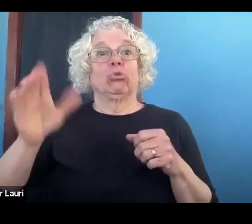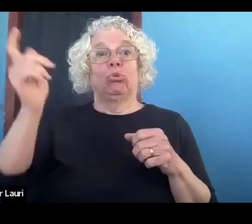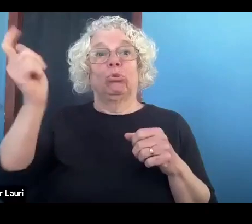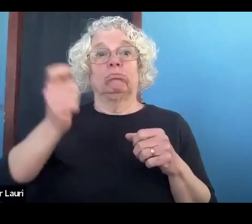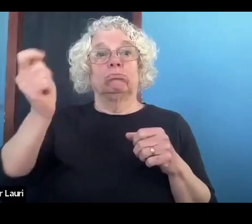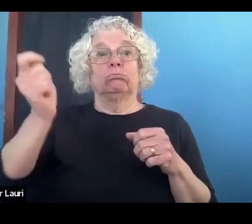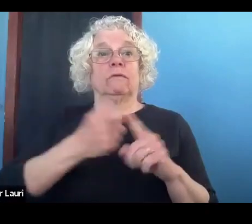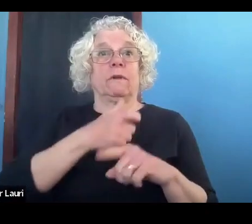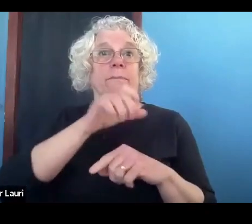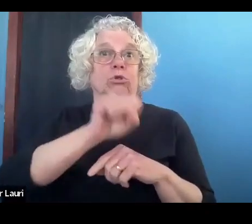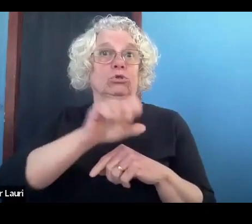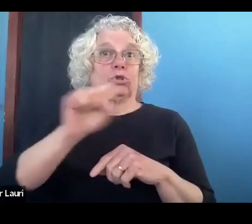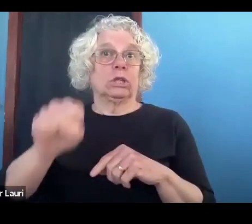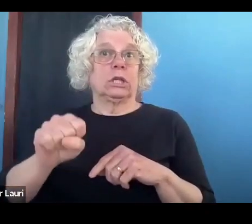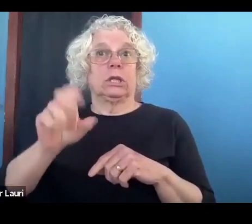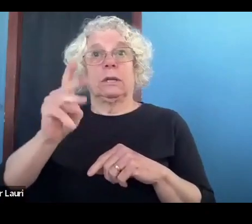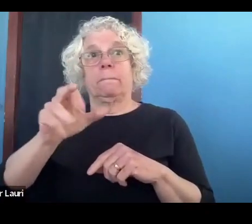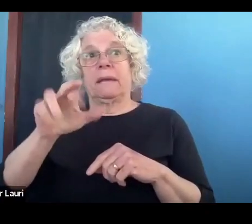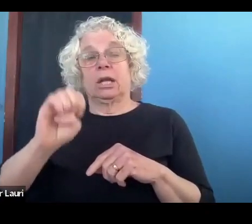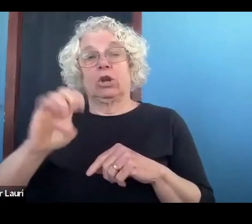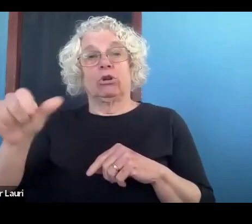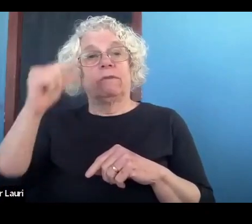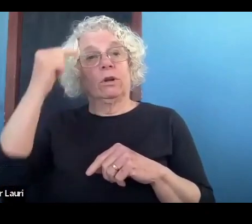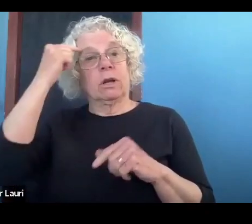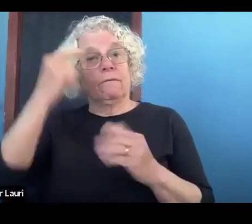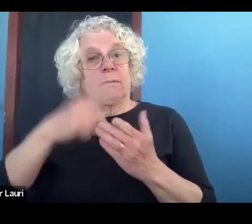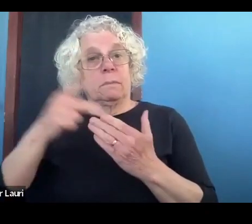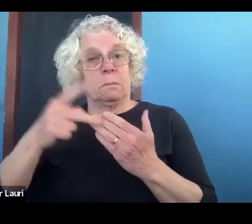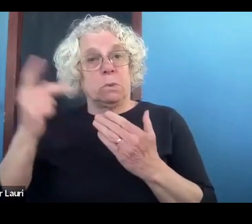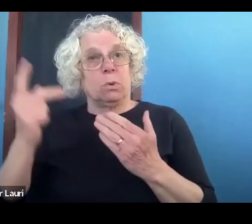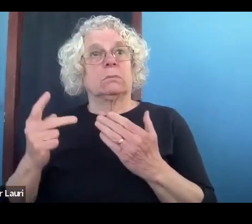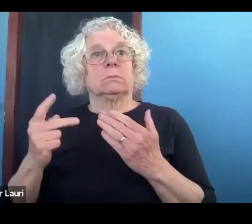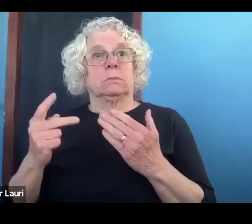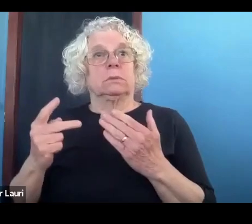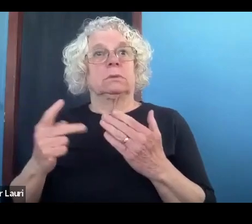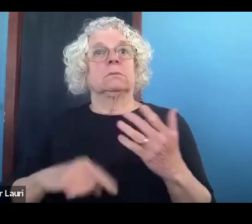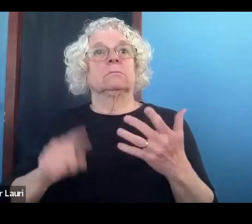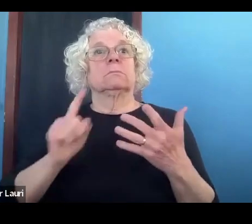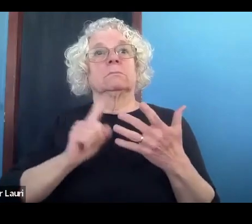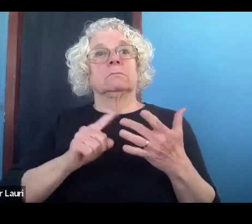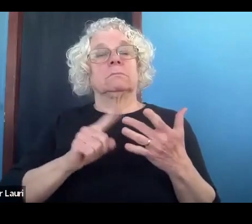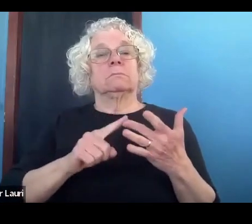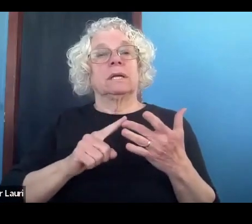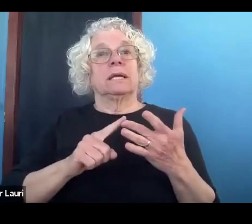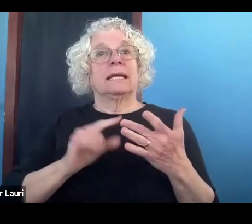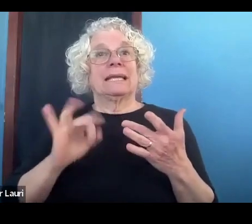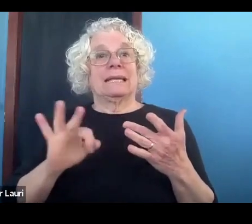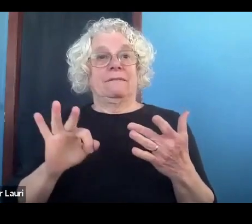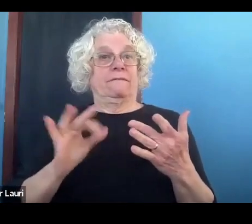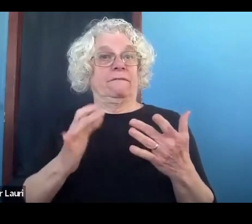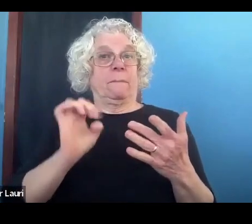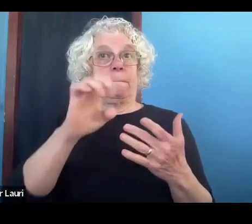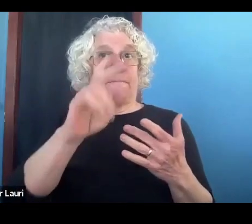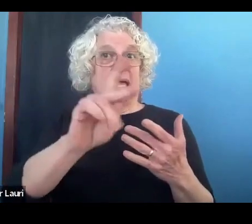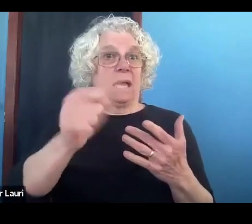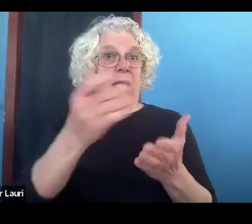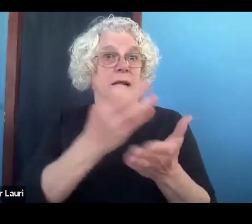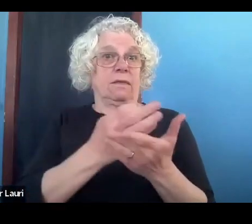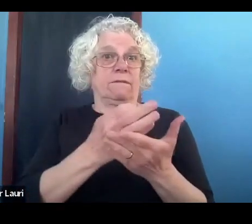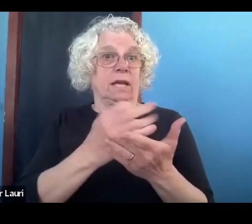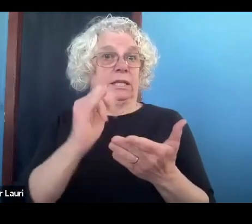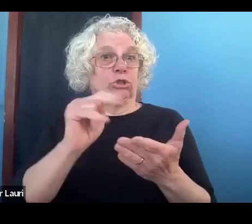Social Security, Medicare, or other government programs. To handle transactions with their bank and other